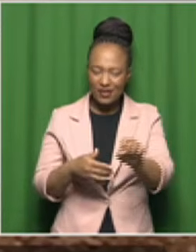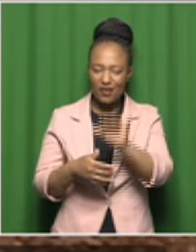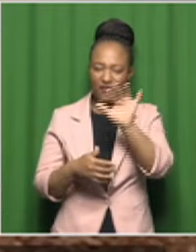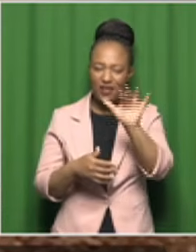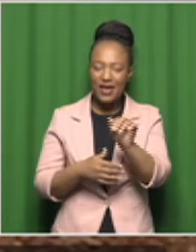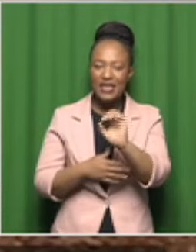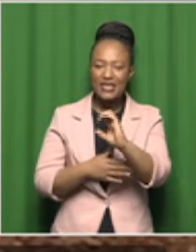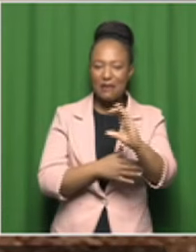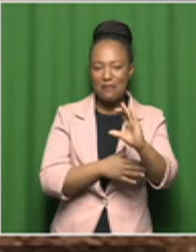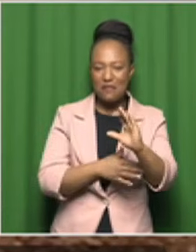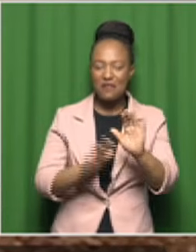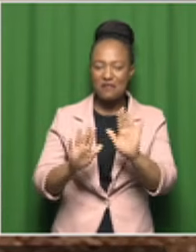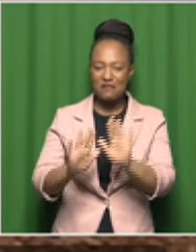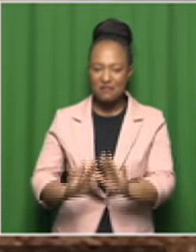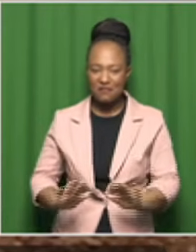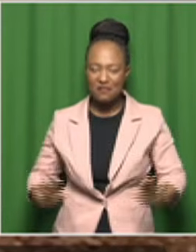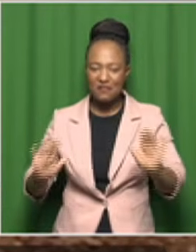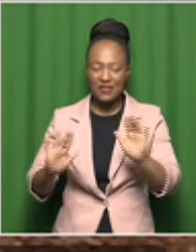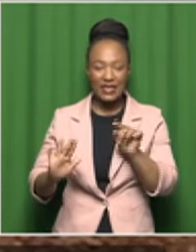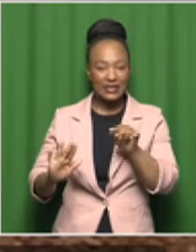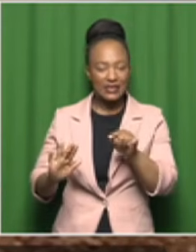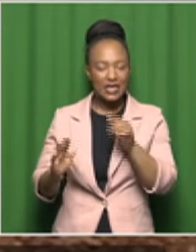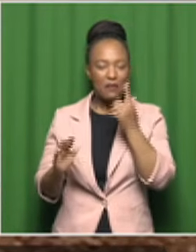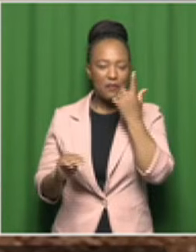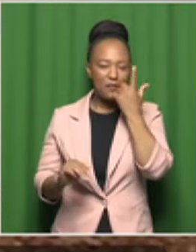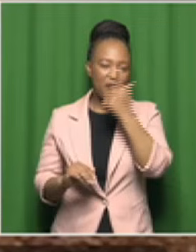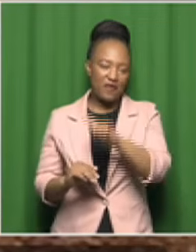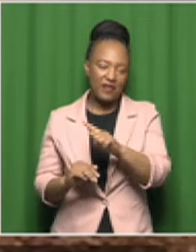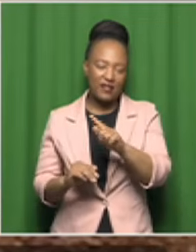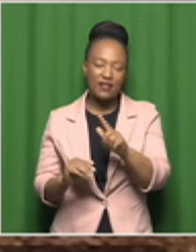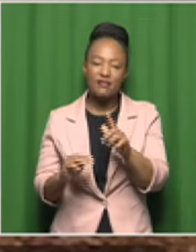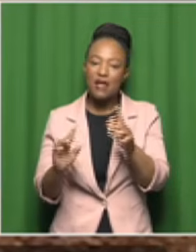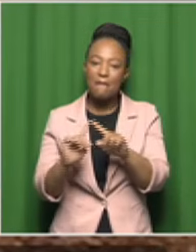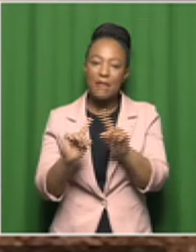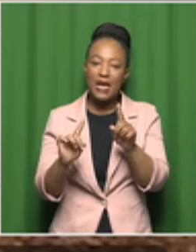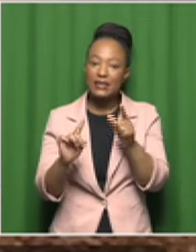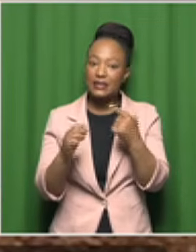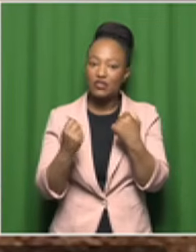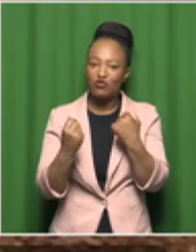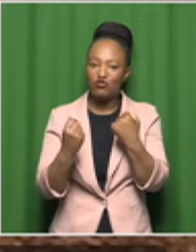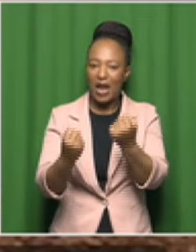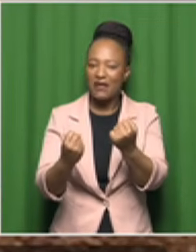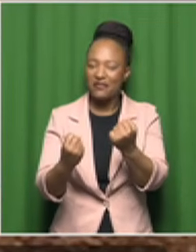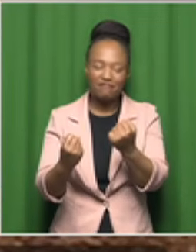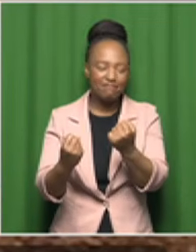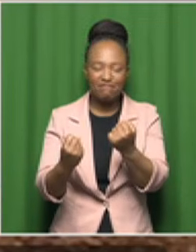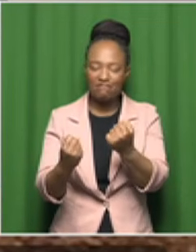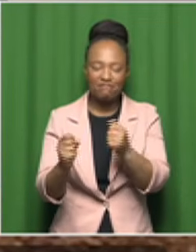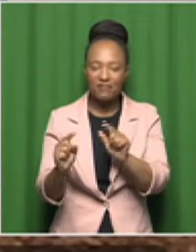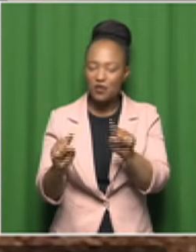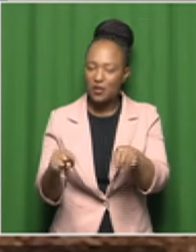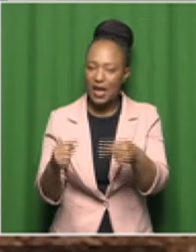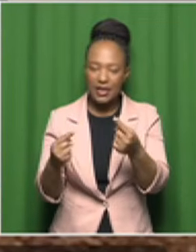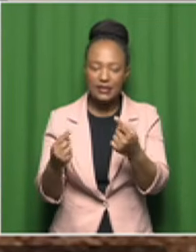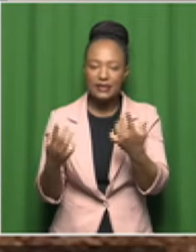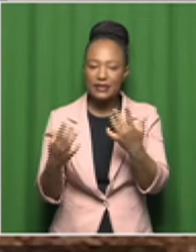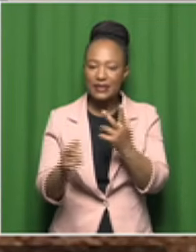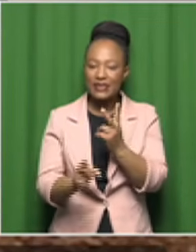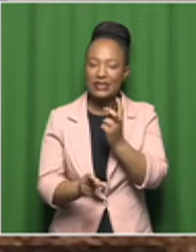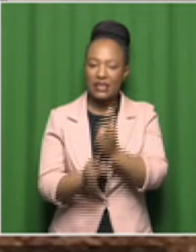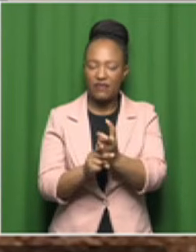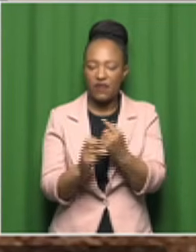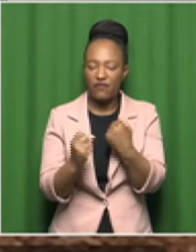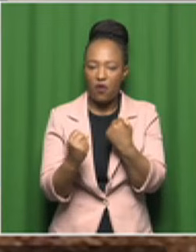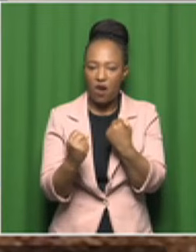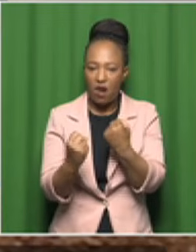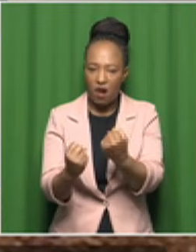Cape. That is Barclay East. Absolutely beautiful. But Barclay Pass, you're not going to be able to get through there. So very difficult driving conditions. And I saw this